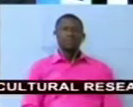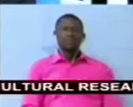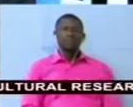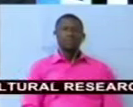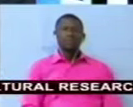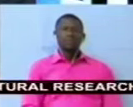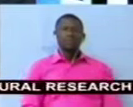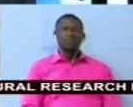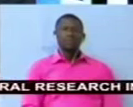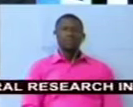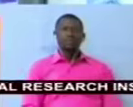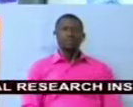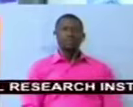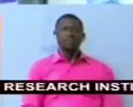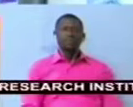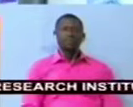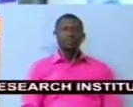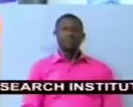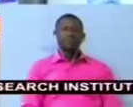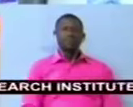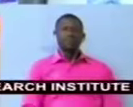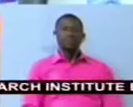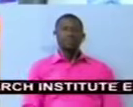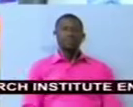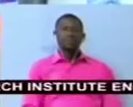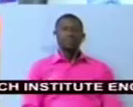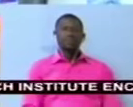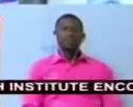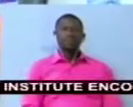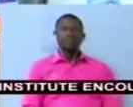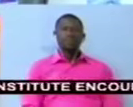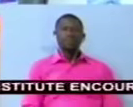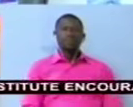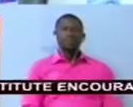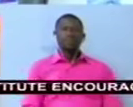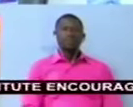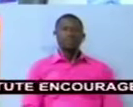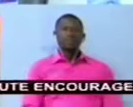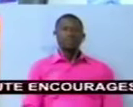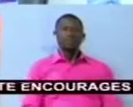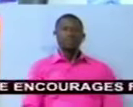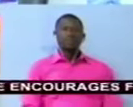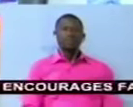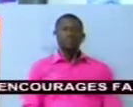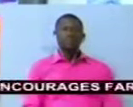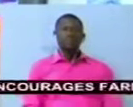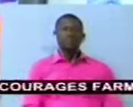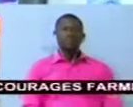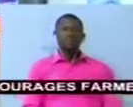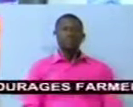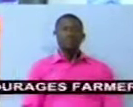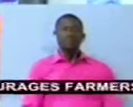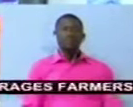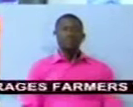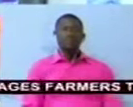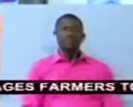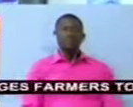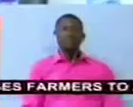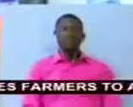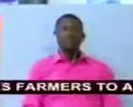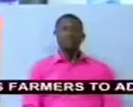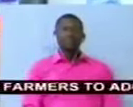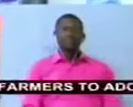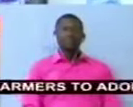yi NIA lañ wala docteur yi ñi fa jappalañ waaw man aguma fa de way xamna ne li nga Ansumana wax